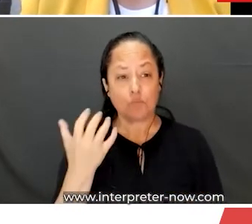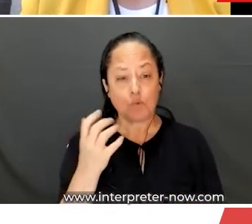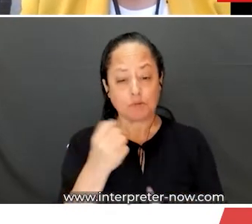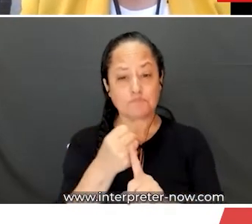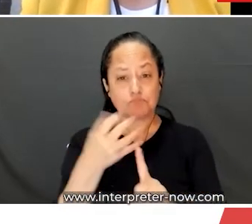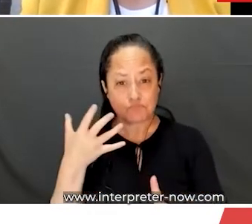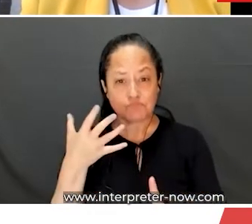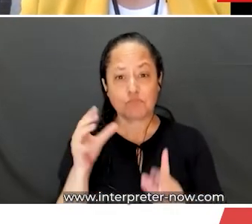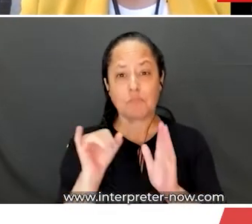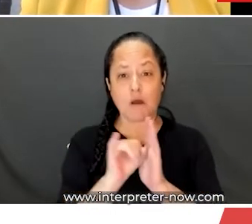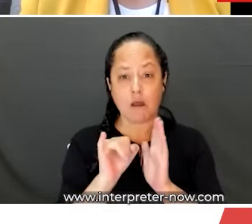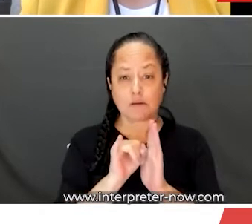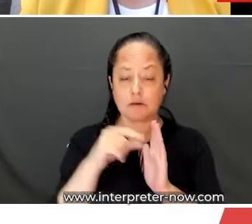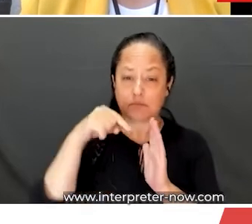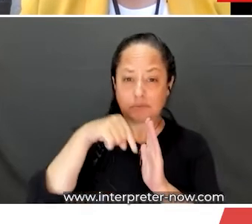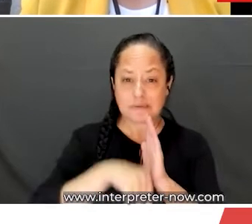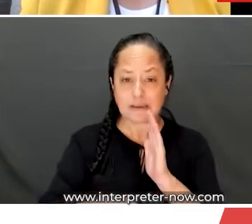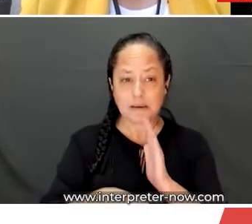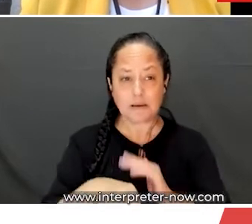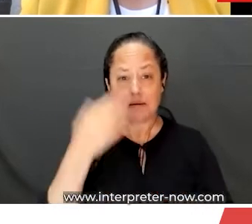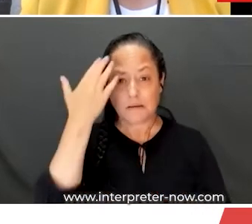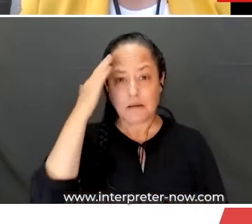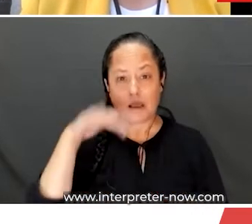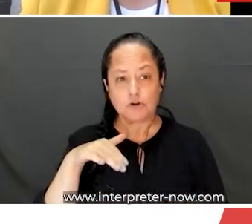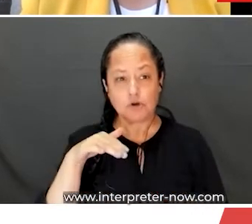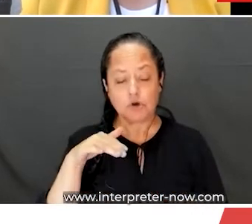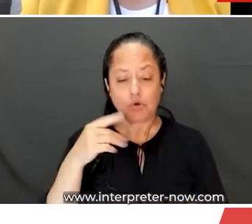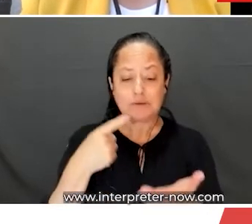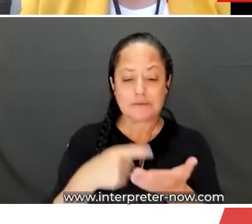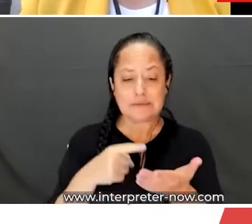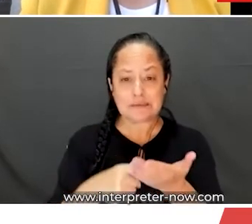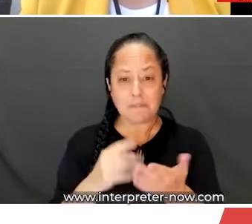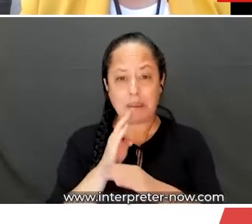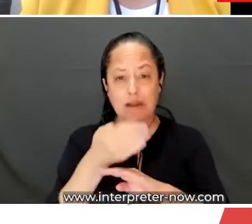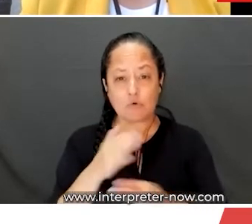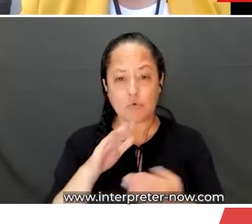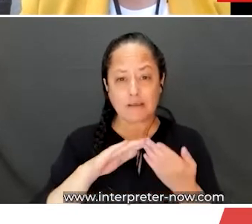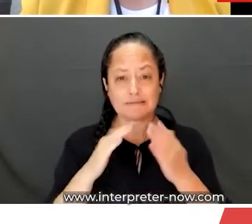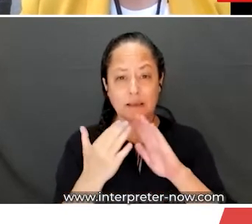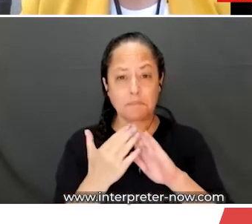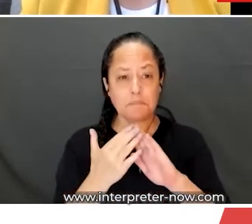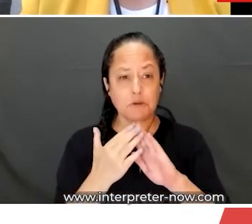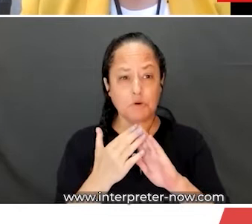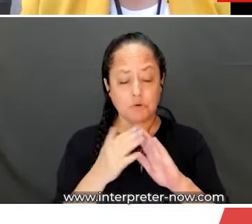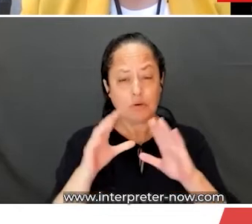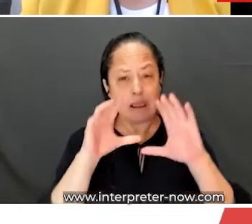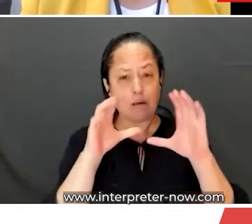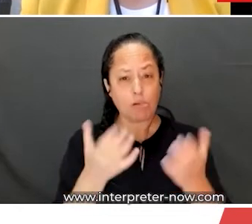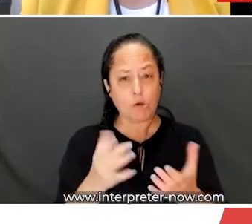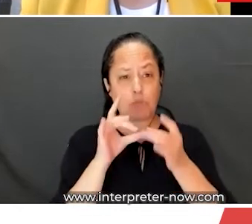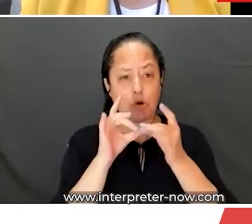bit about that in a deeper way, because I know there's a debate across the community and kind of globally around